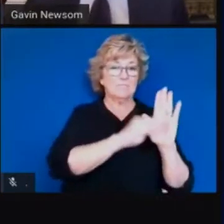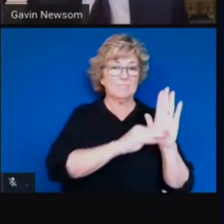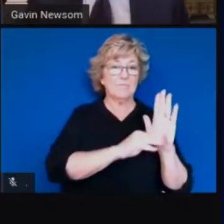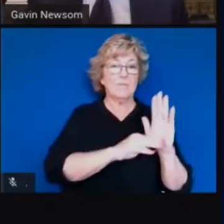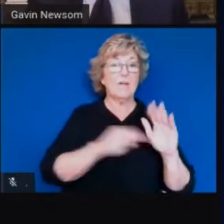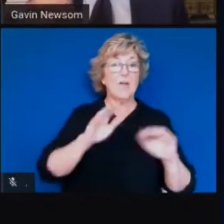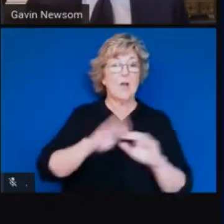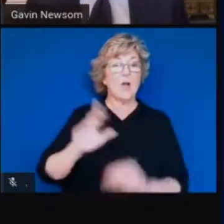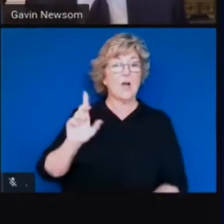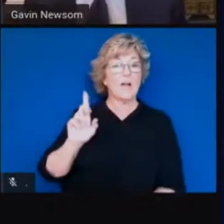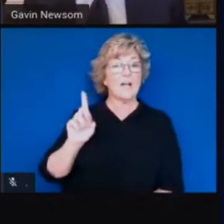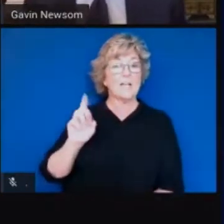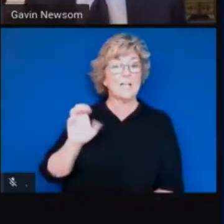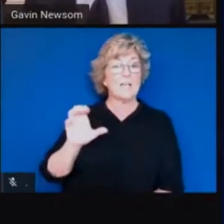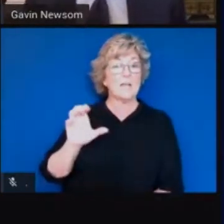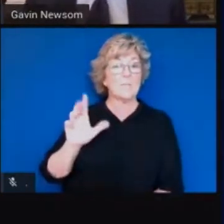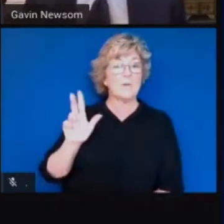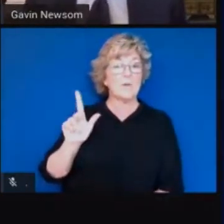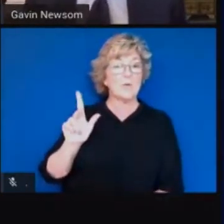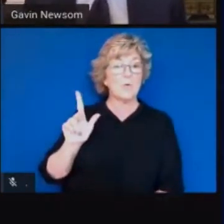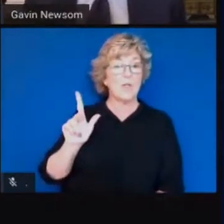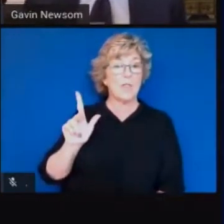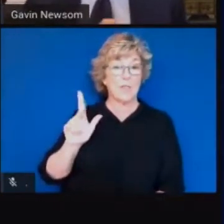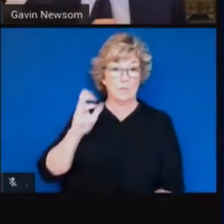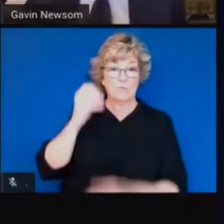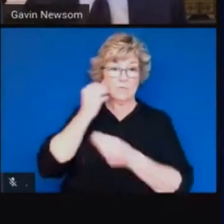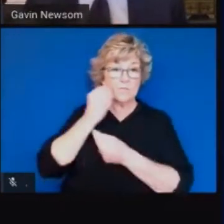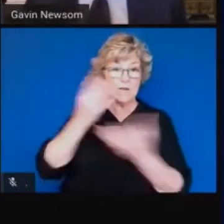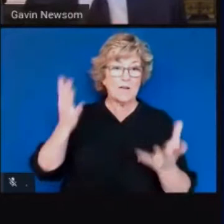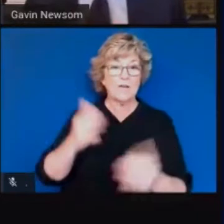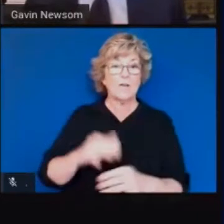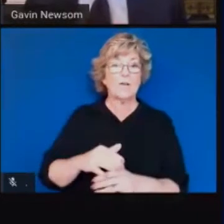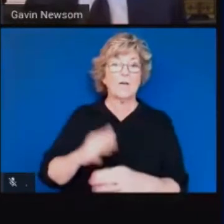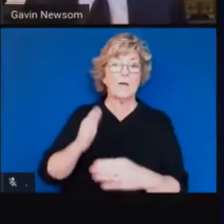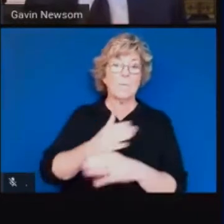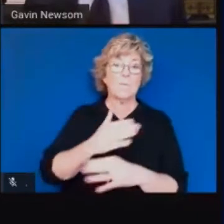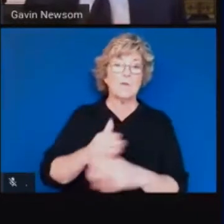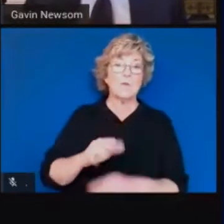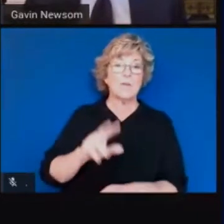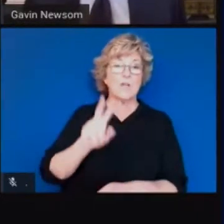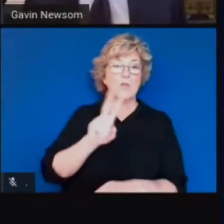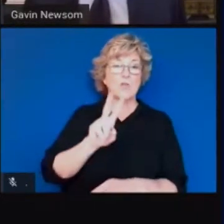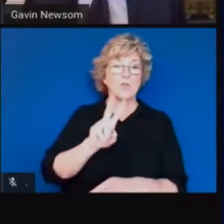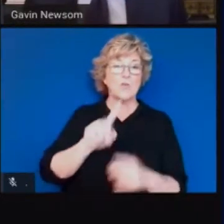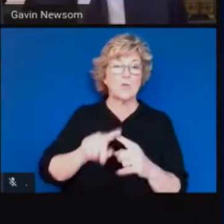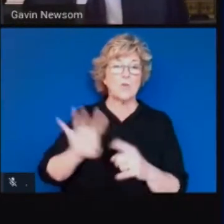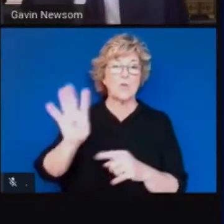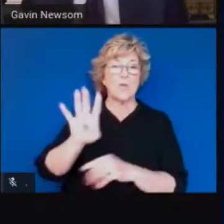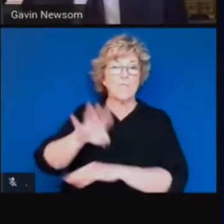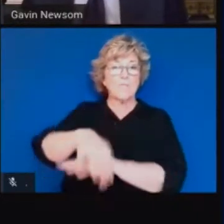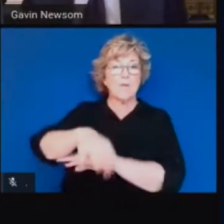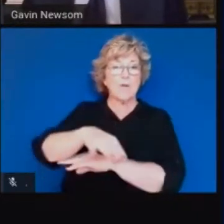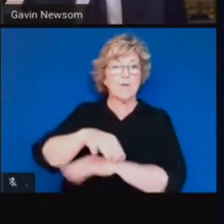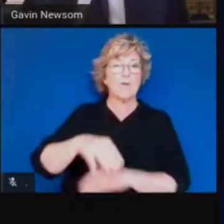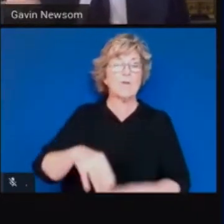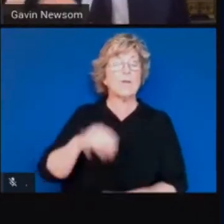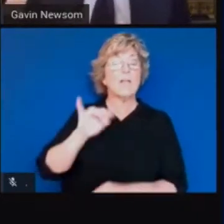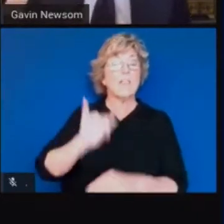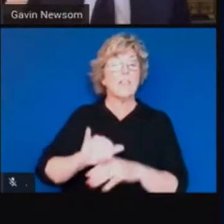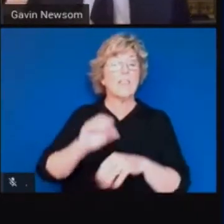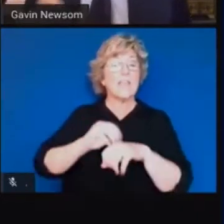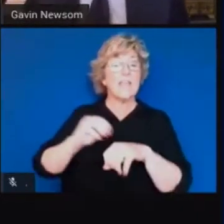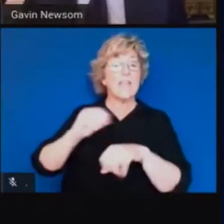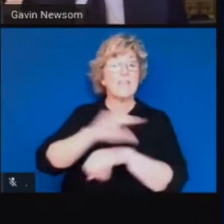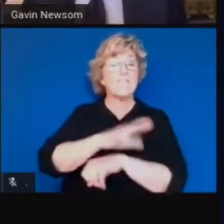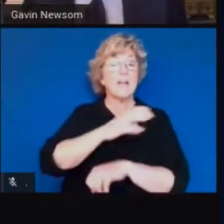23rd, and this is why I wanted to make you aware of this, between 2 and 4, The 60-member Community Advisory Committee will